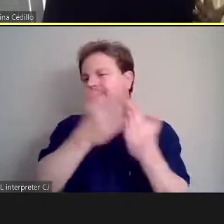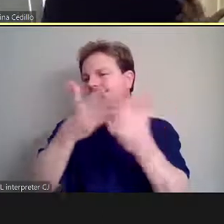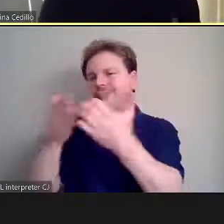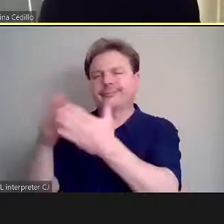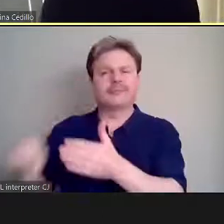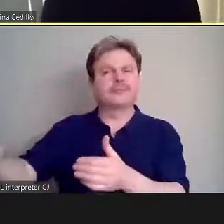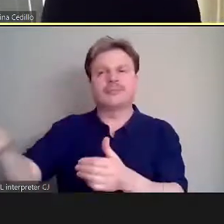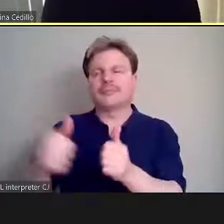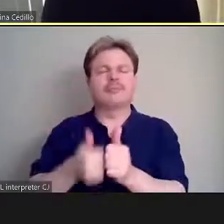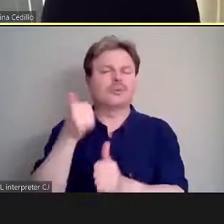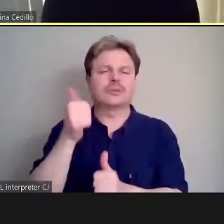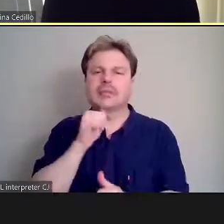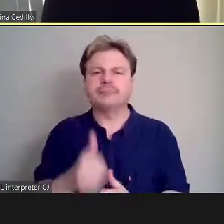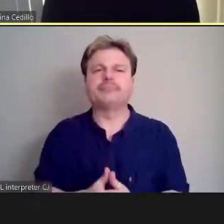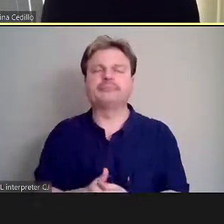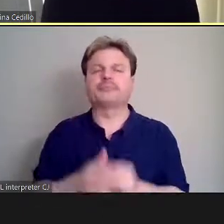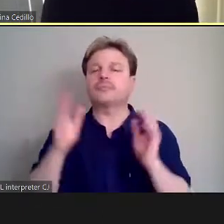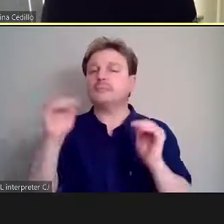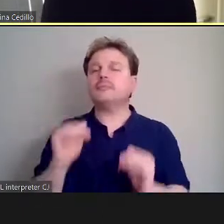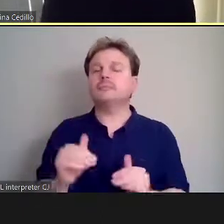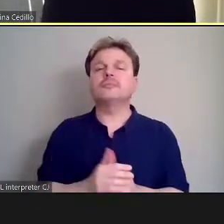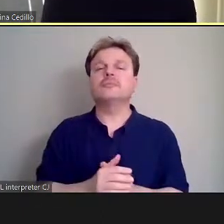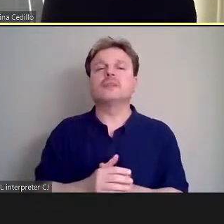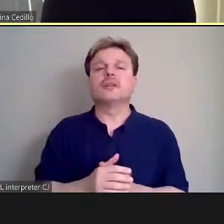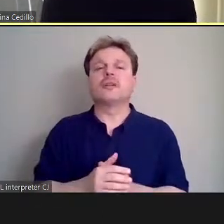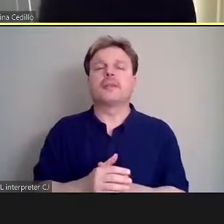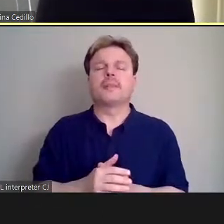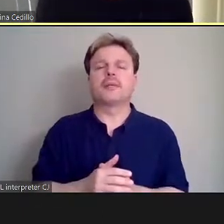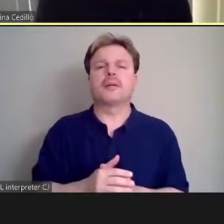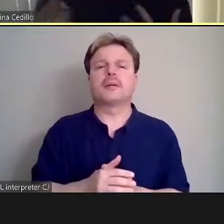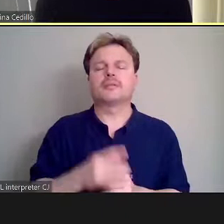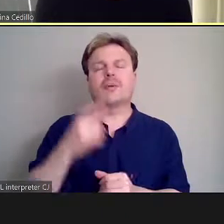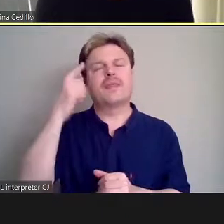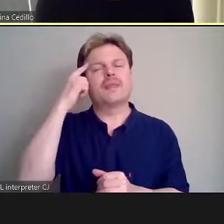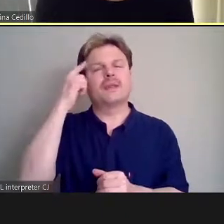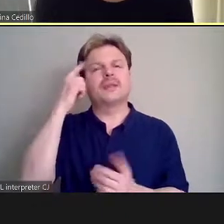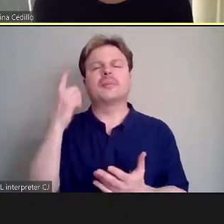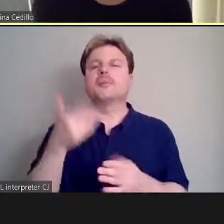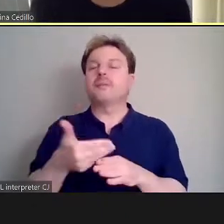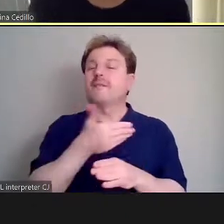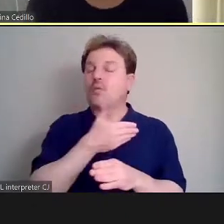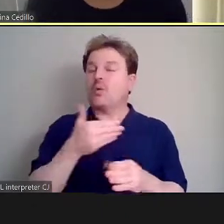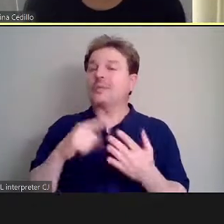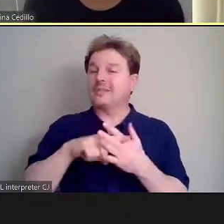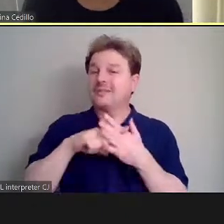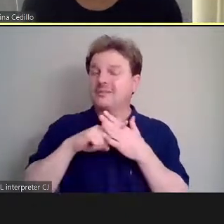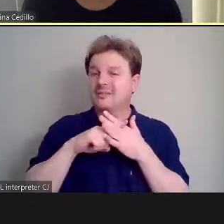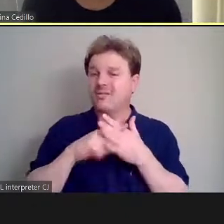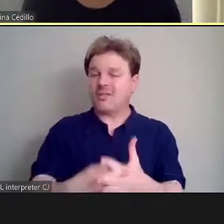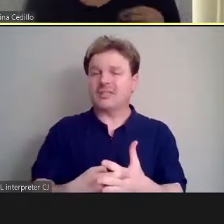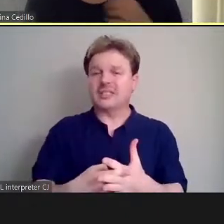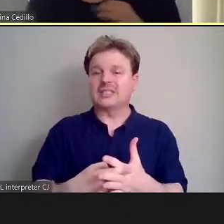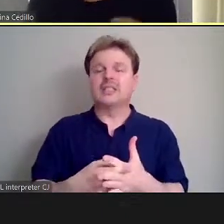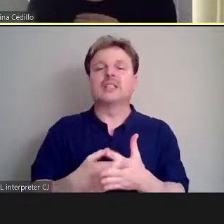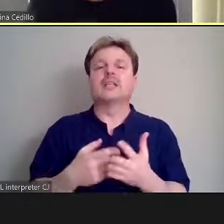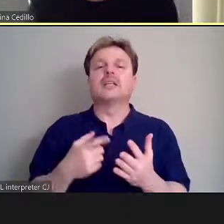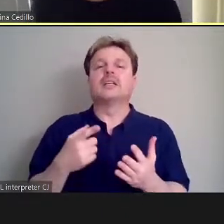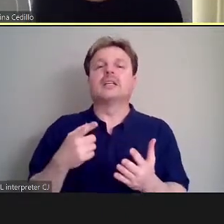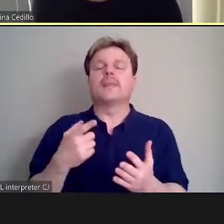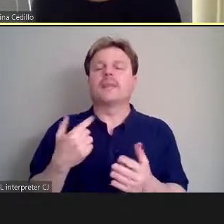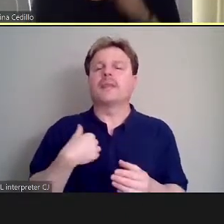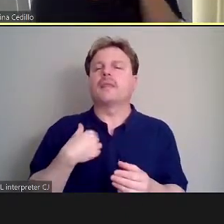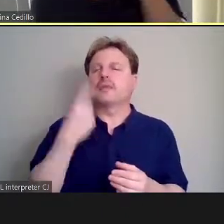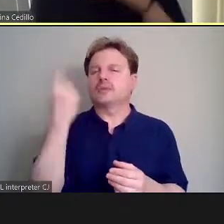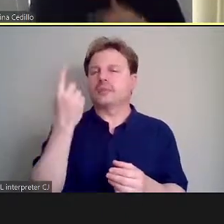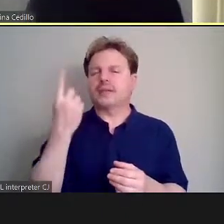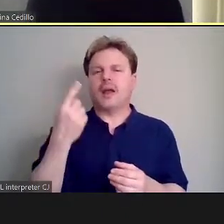it. And so I think ultimately before we get started, because there is something that I would like